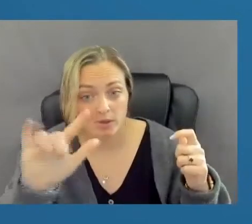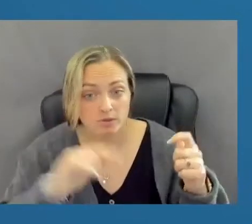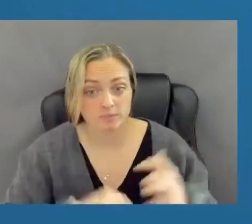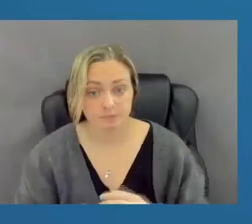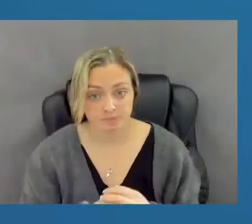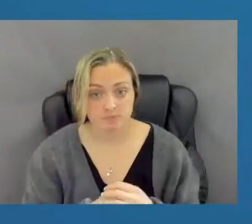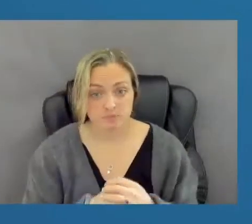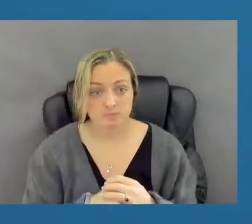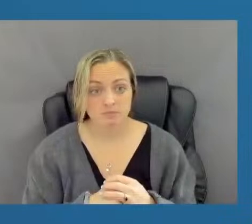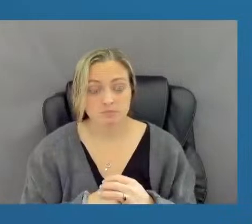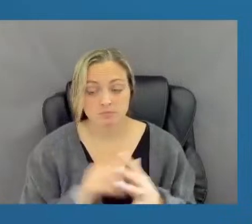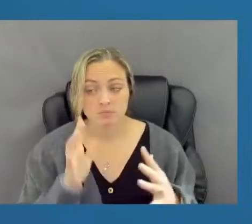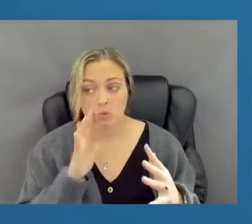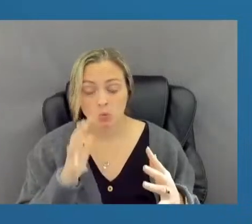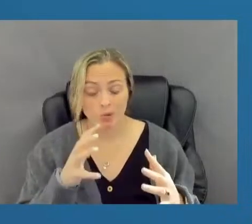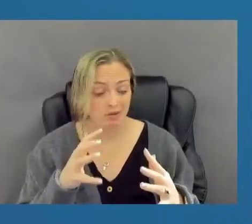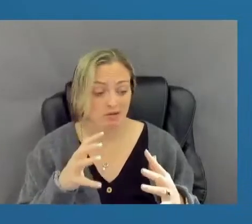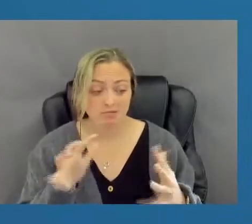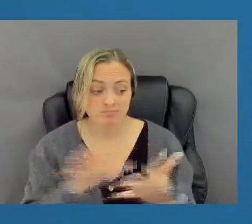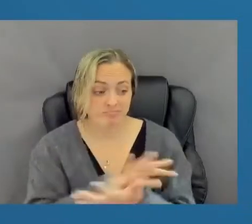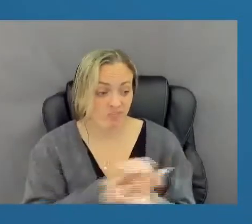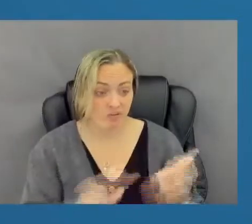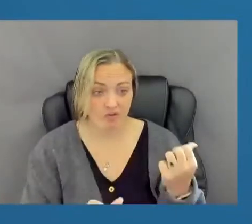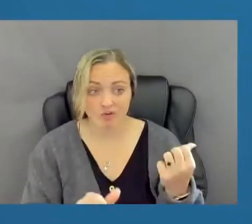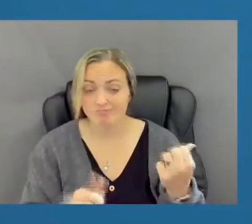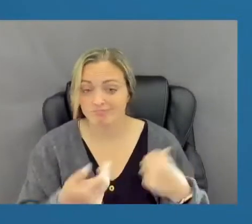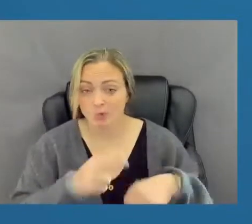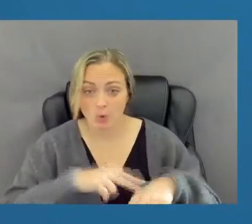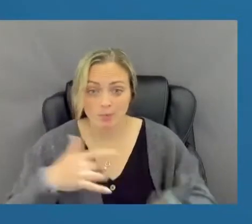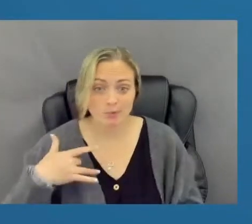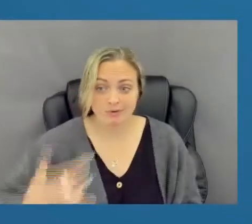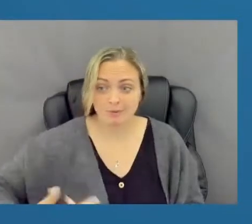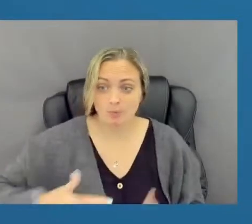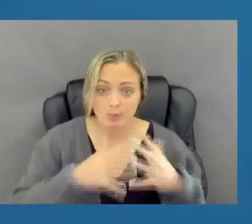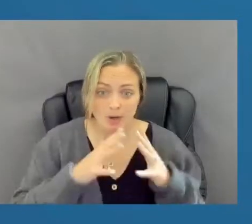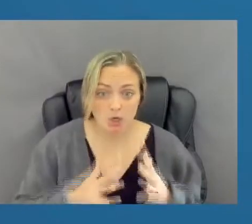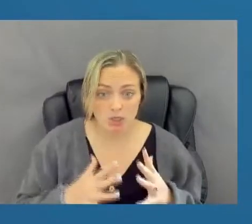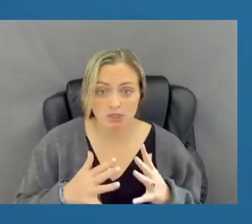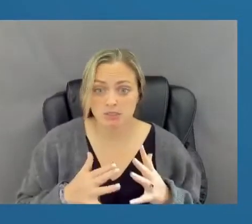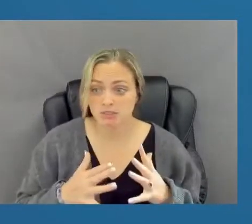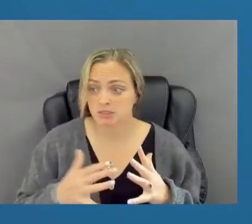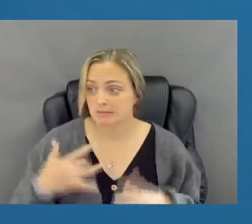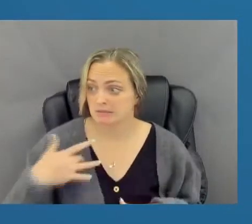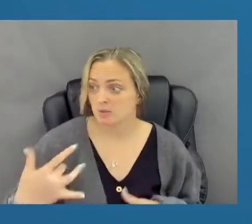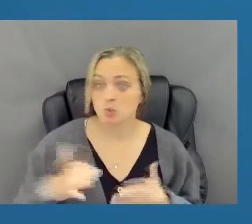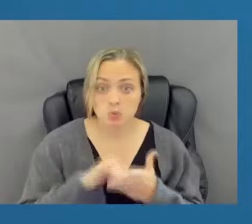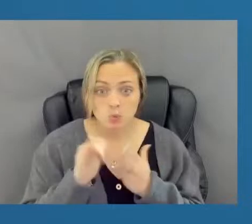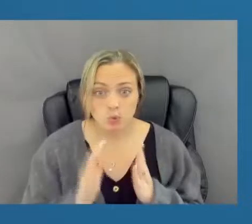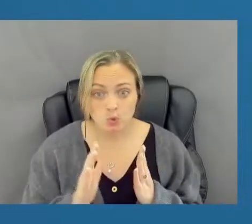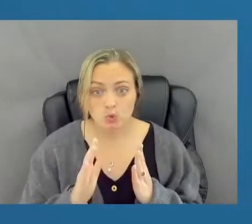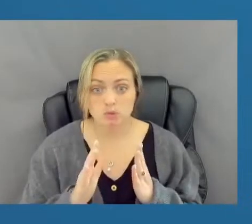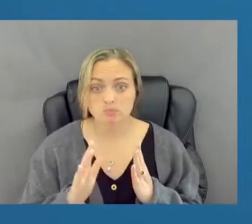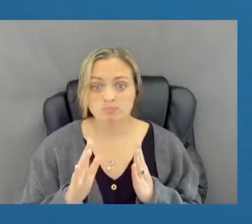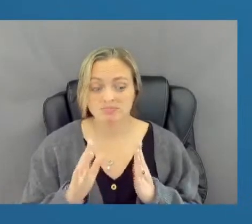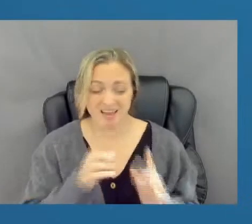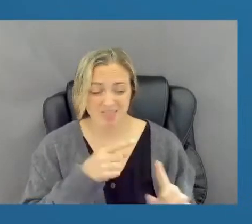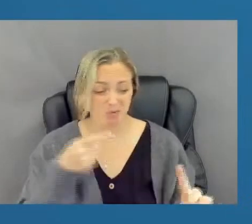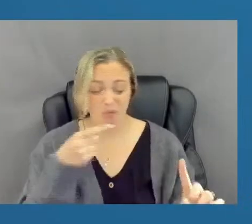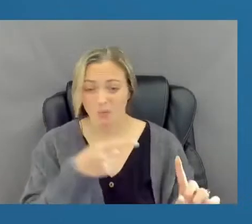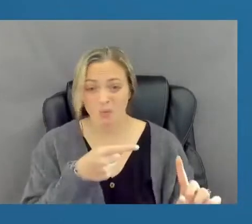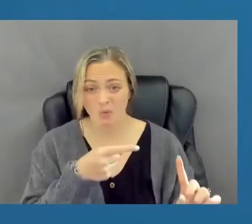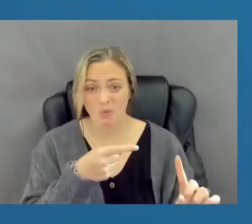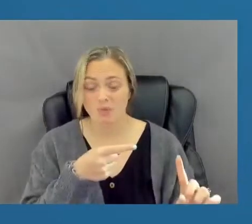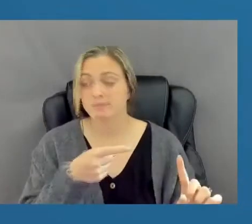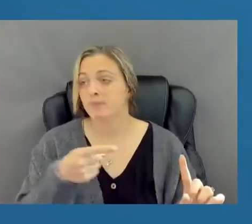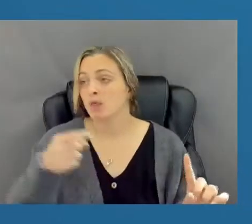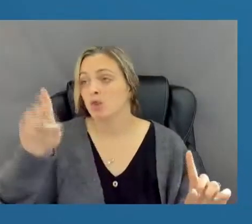That will hurt everyday Americans, hurt everyday New Yorkers, and it's designed to reward their billionaire